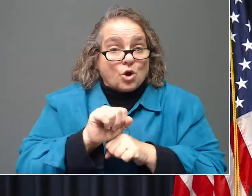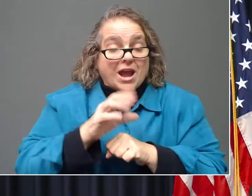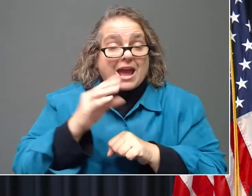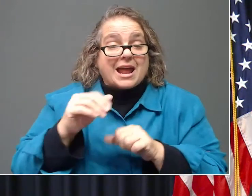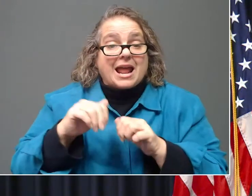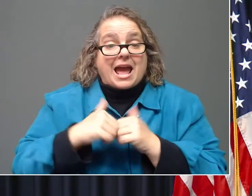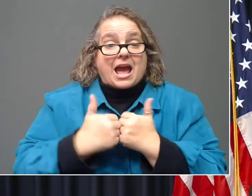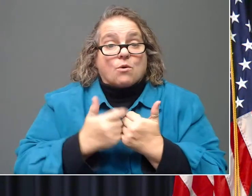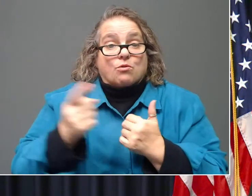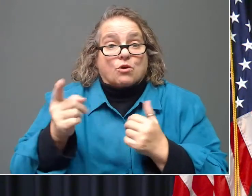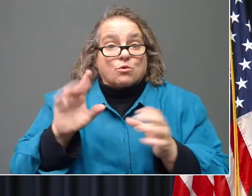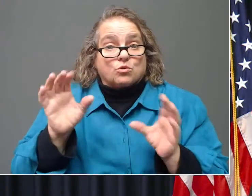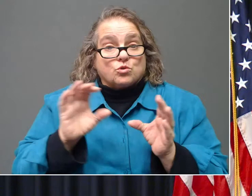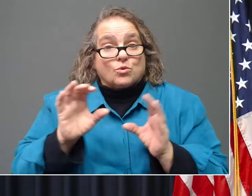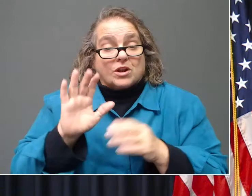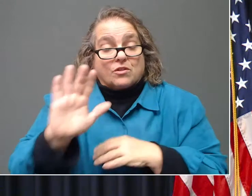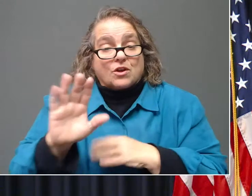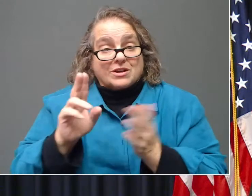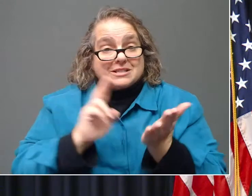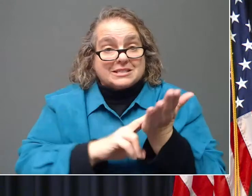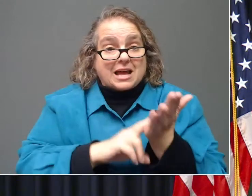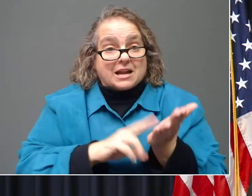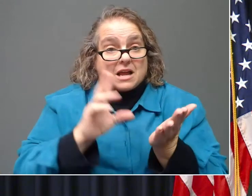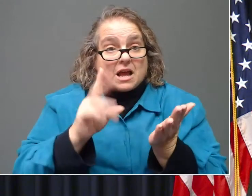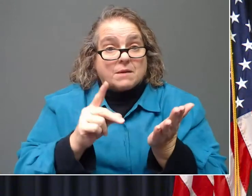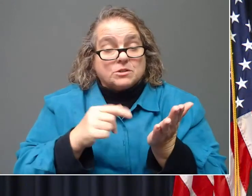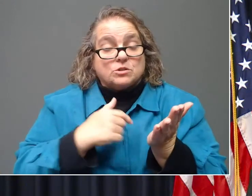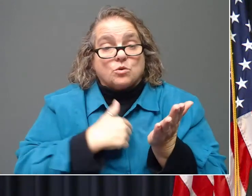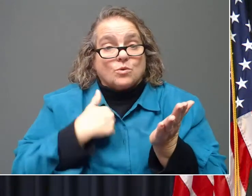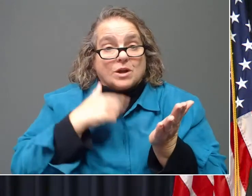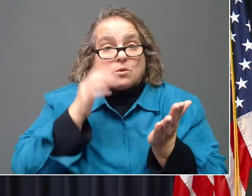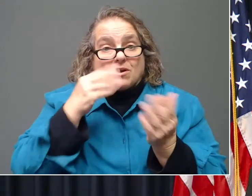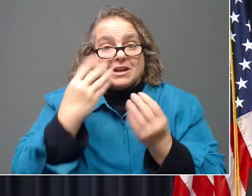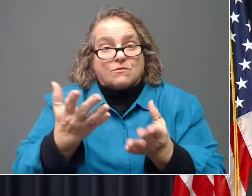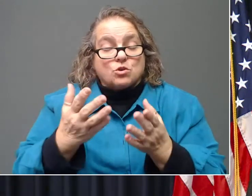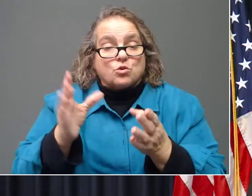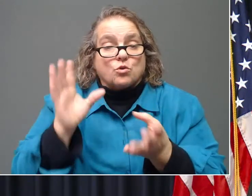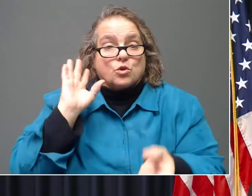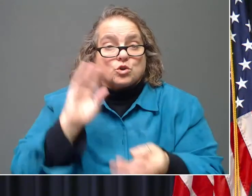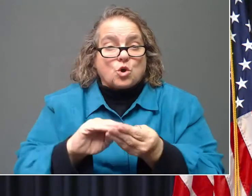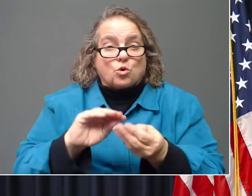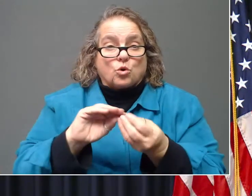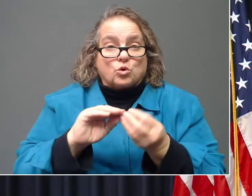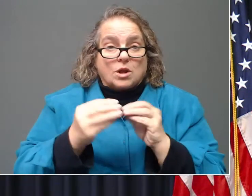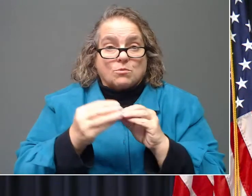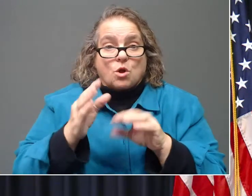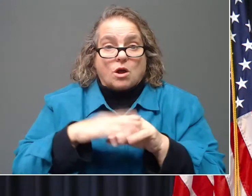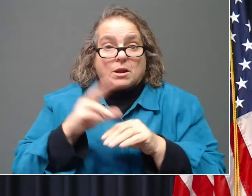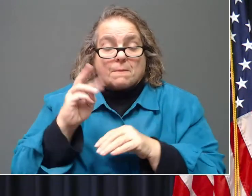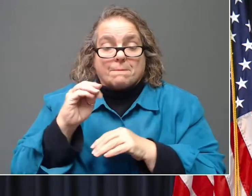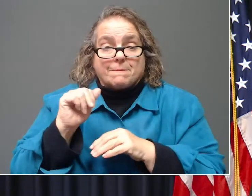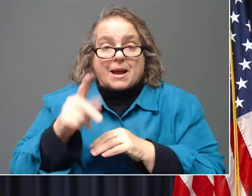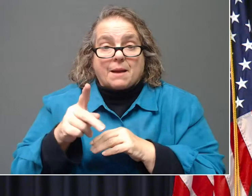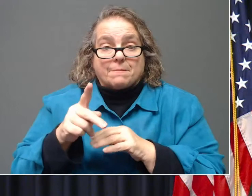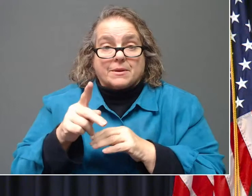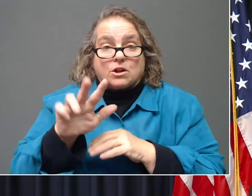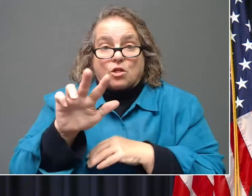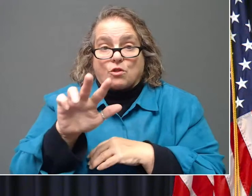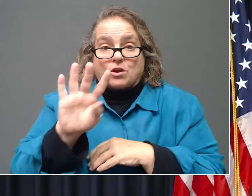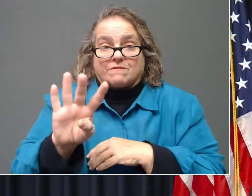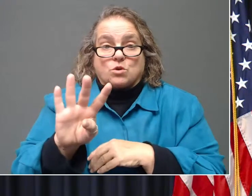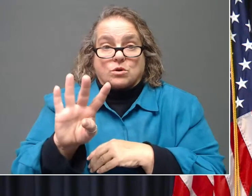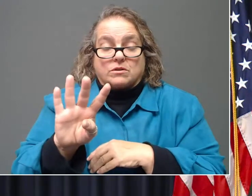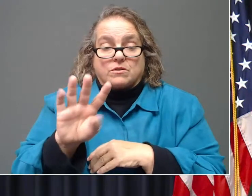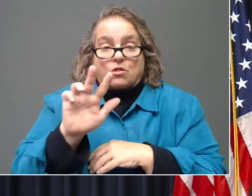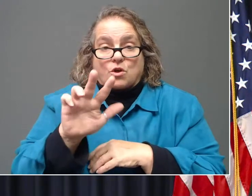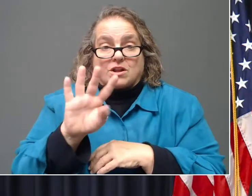doing their signups. We'll get you the total number that's on the map. It's 34 as of